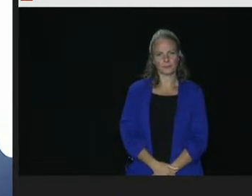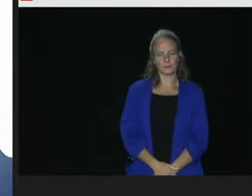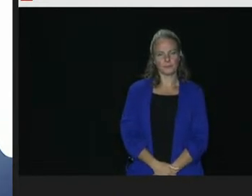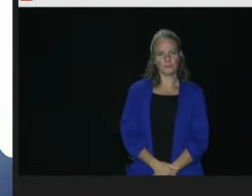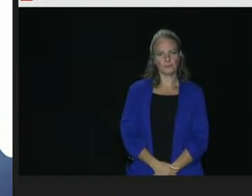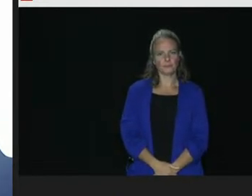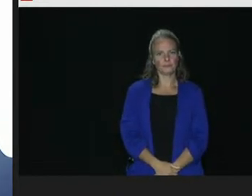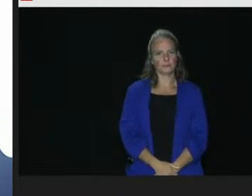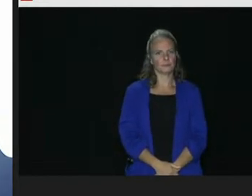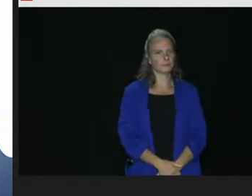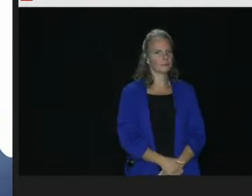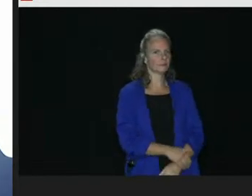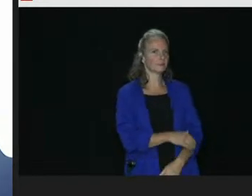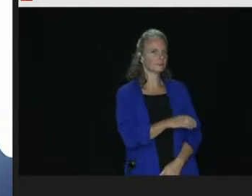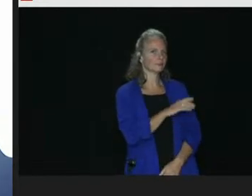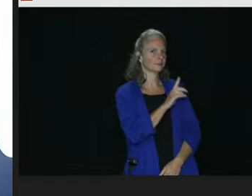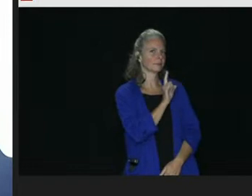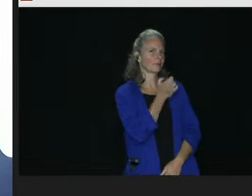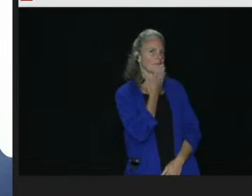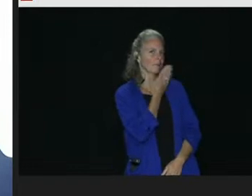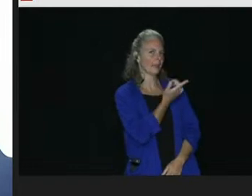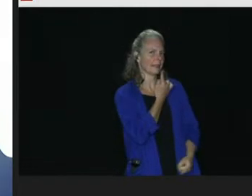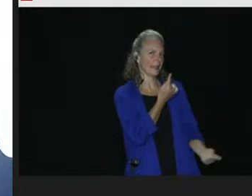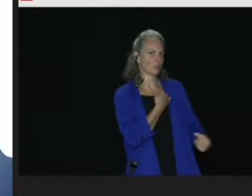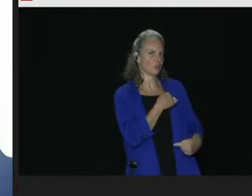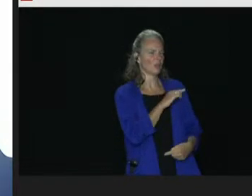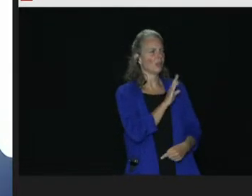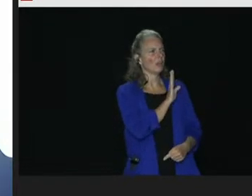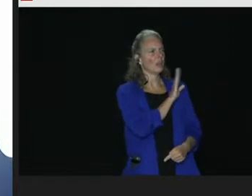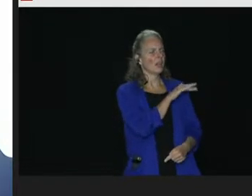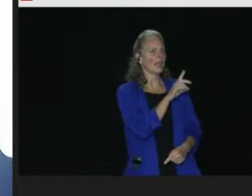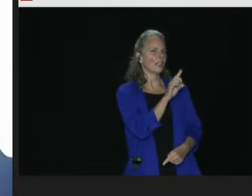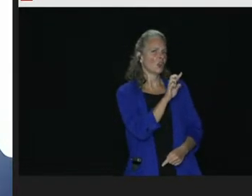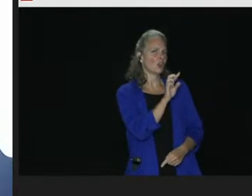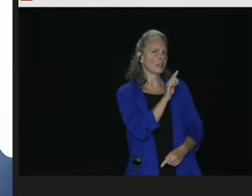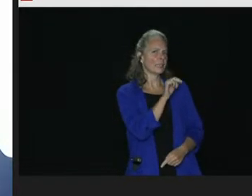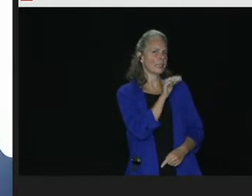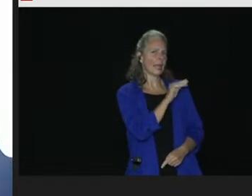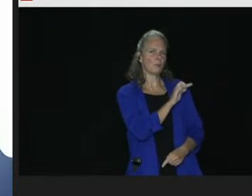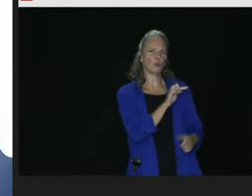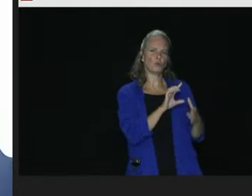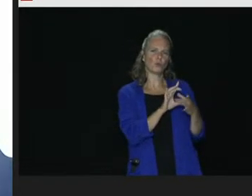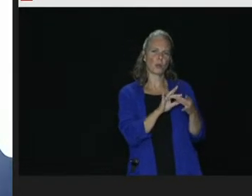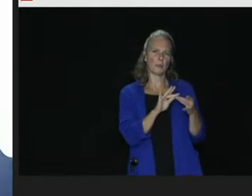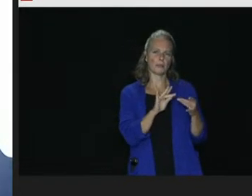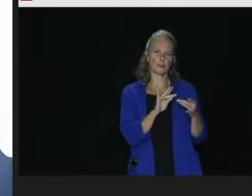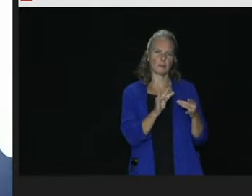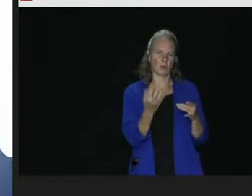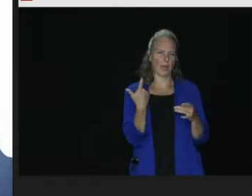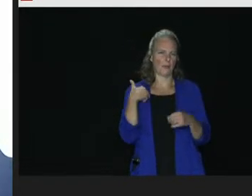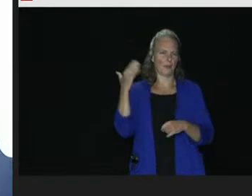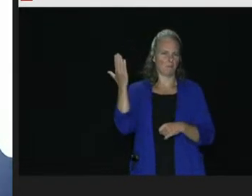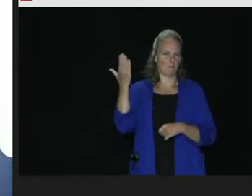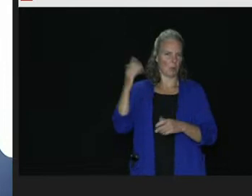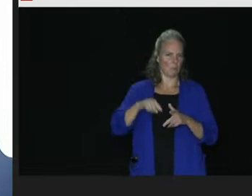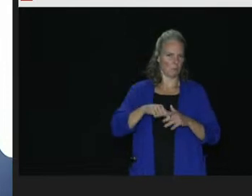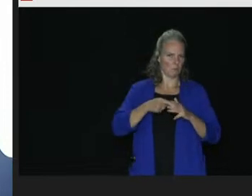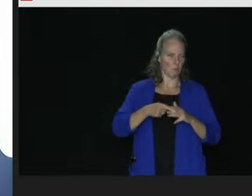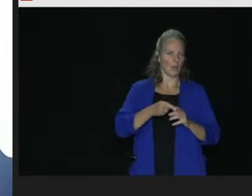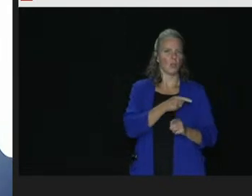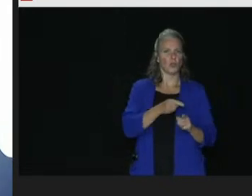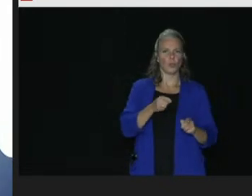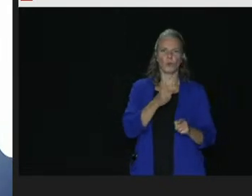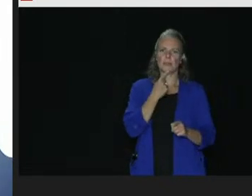Thank you for that. Dr. Tam, you mentioned off the top that some hard lessons were learned in this